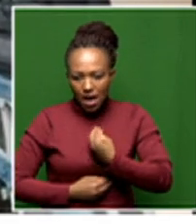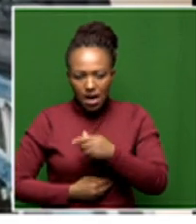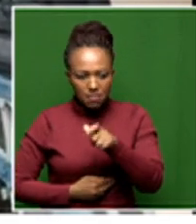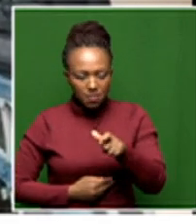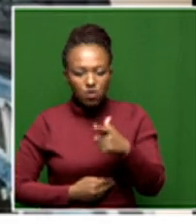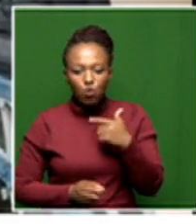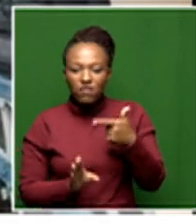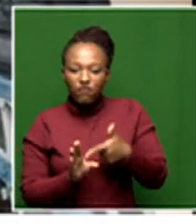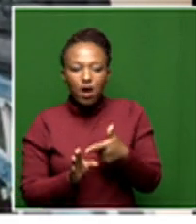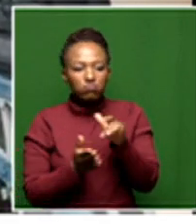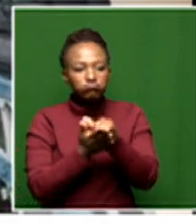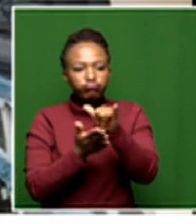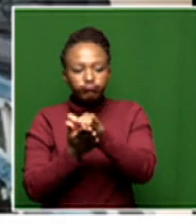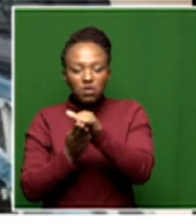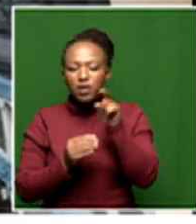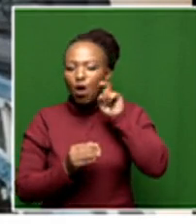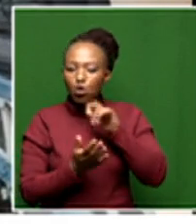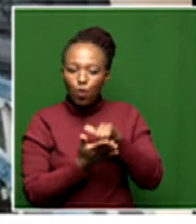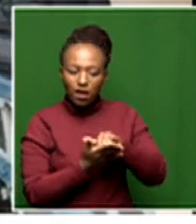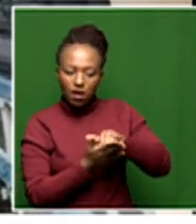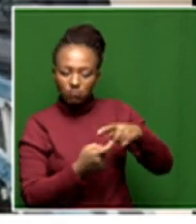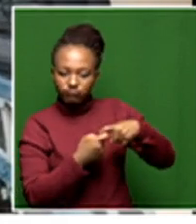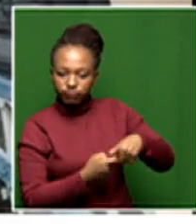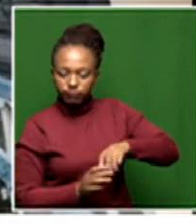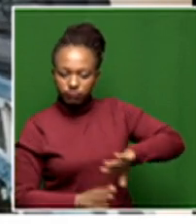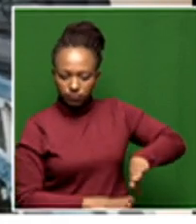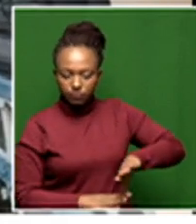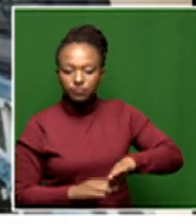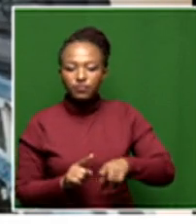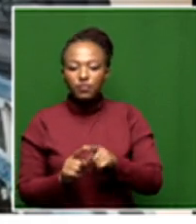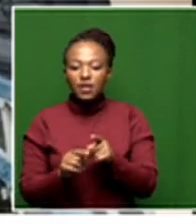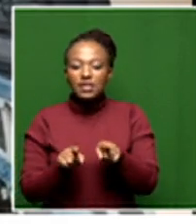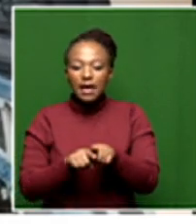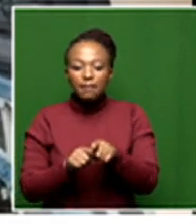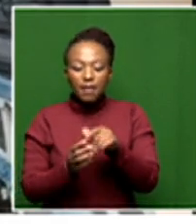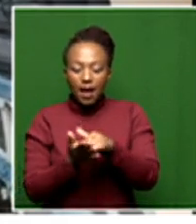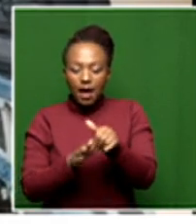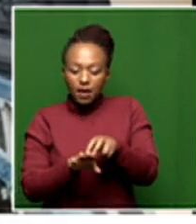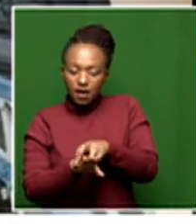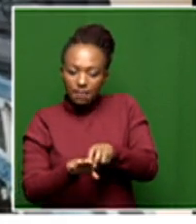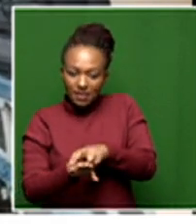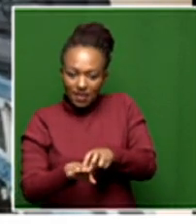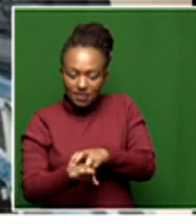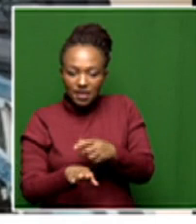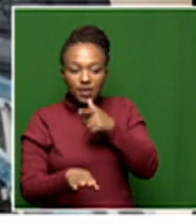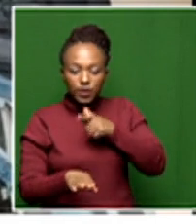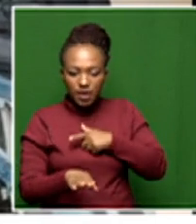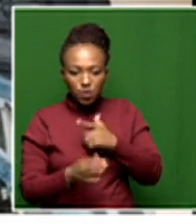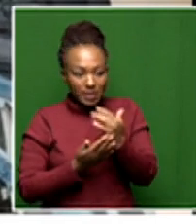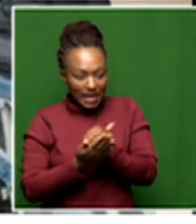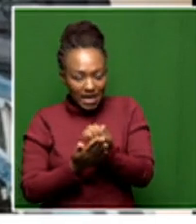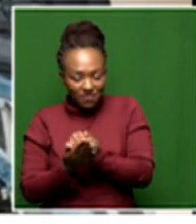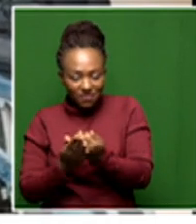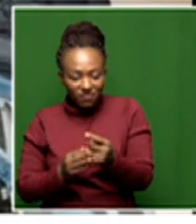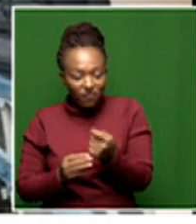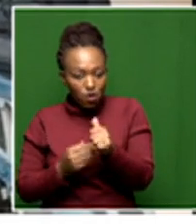fuel-efficient aircraft at the moment. And a lot of passenger airlines will tell you that really the saving grace over